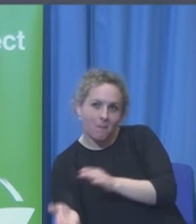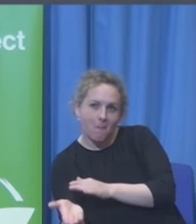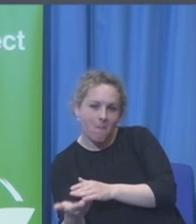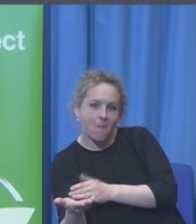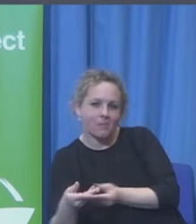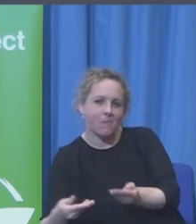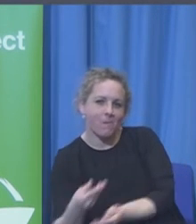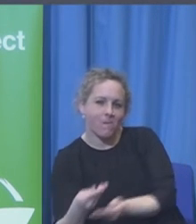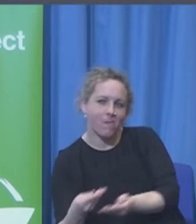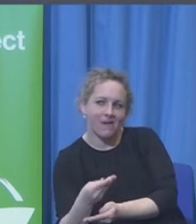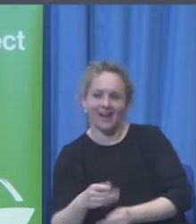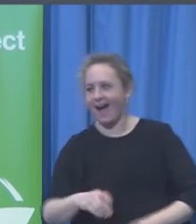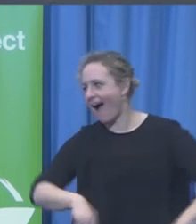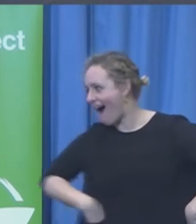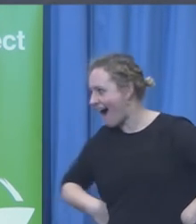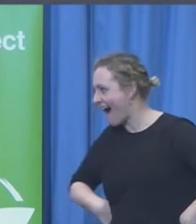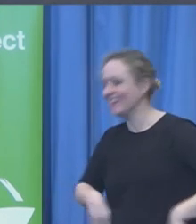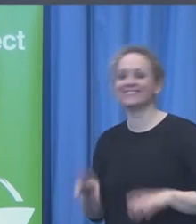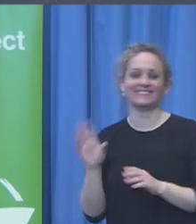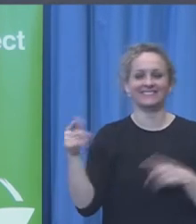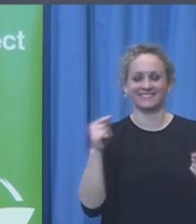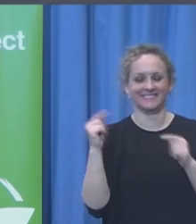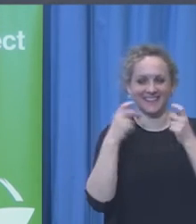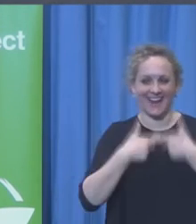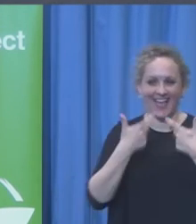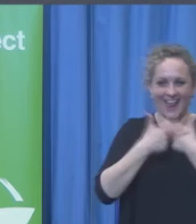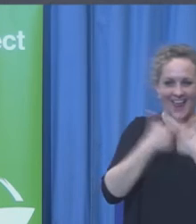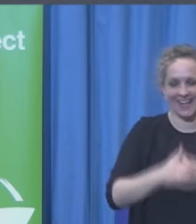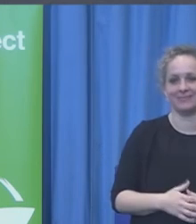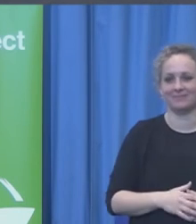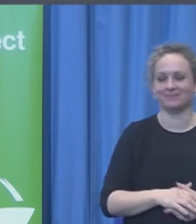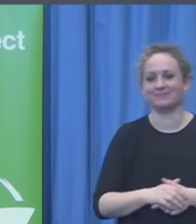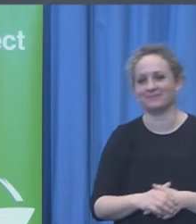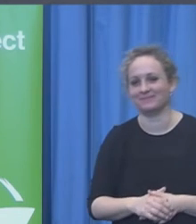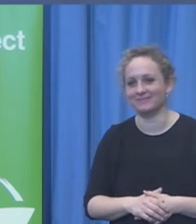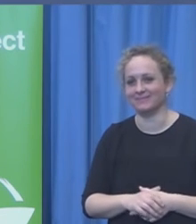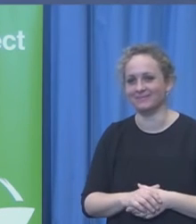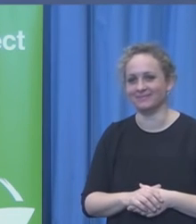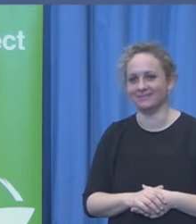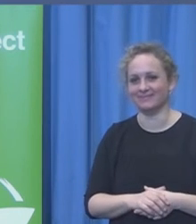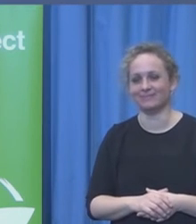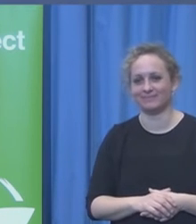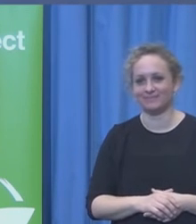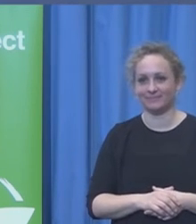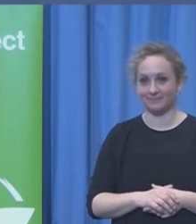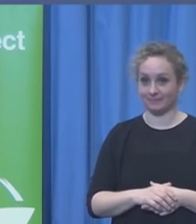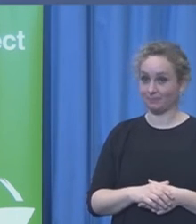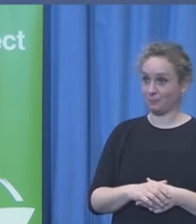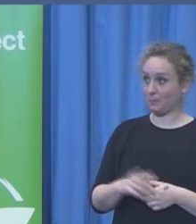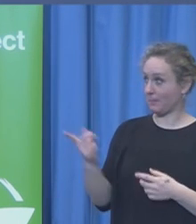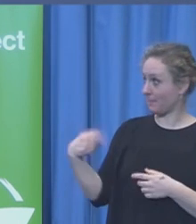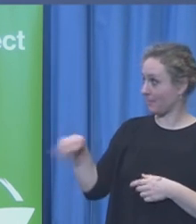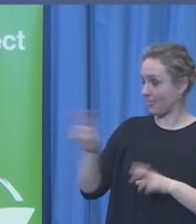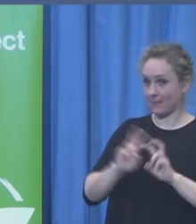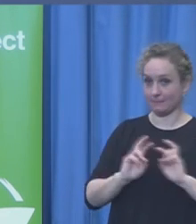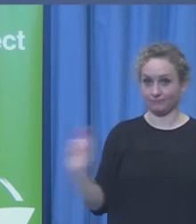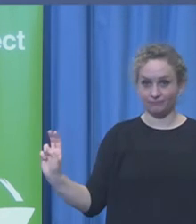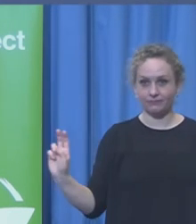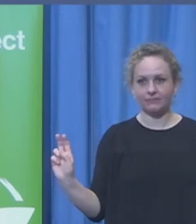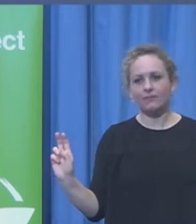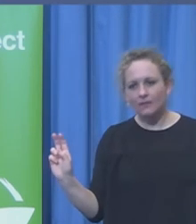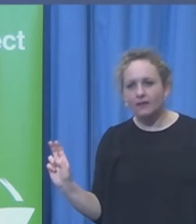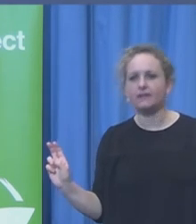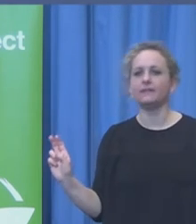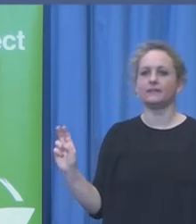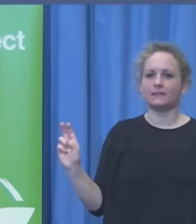I would like to ask our panelists to get ready in one sentence their takeaway message for the audience. And you